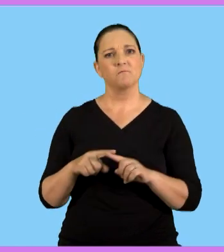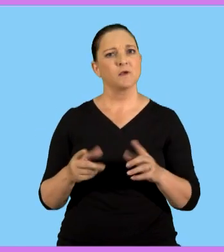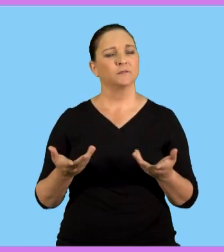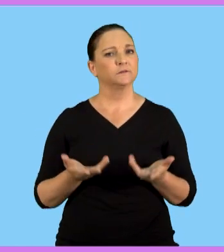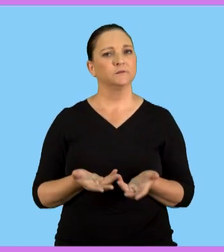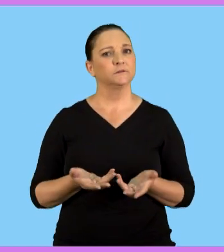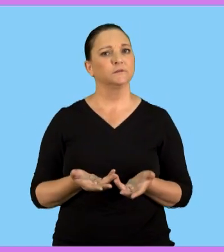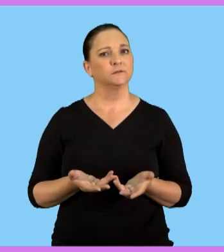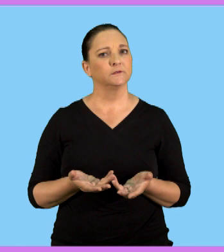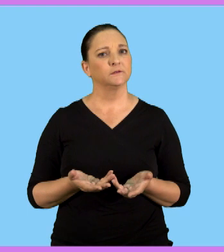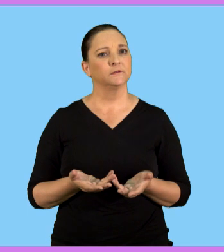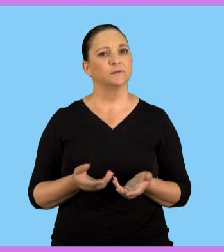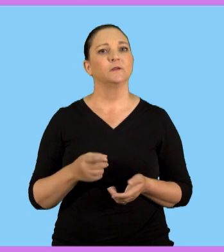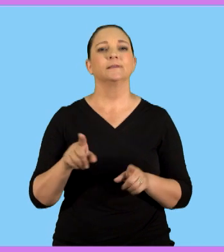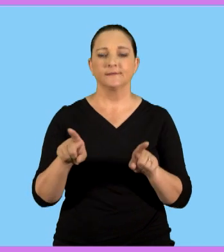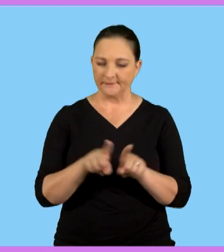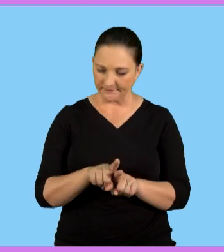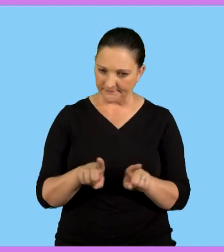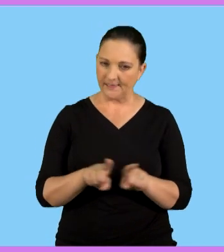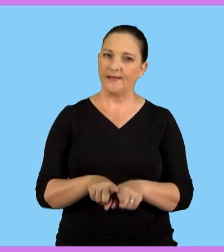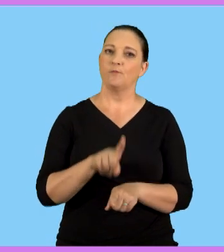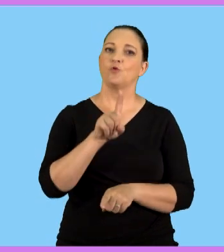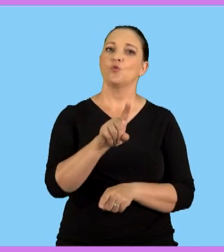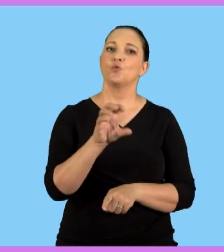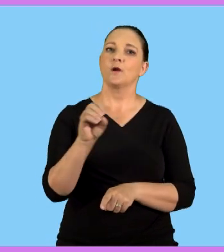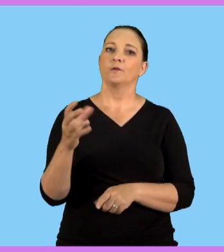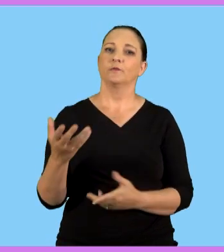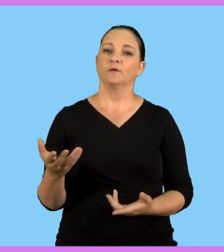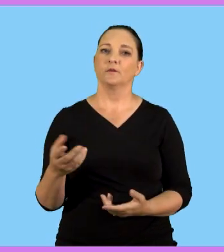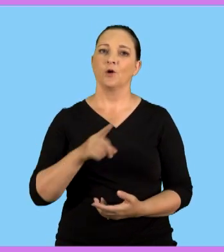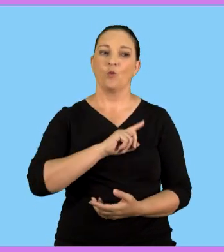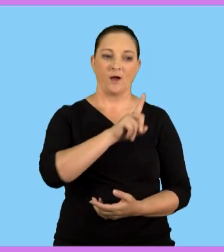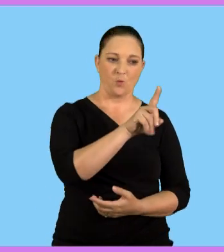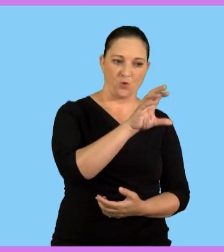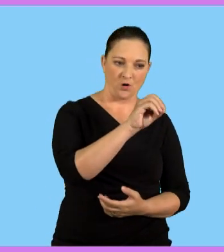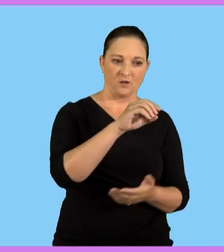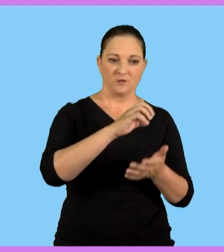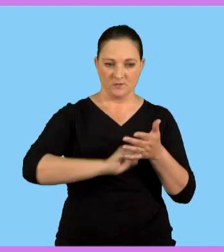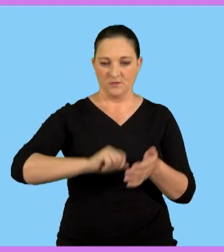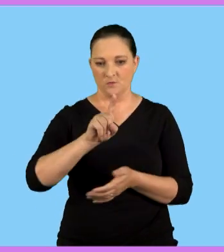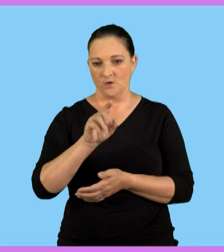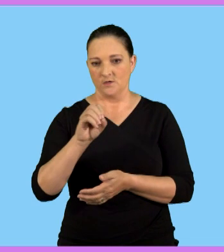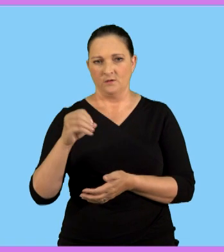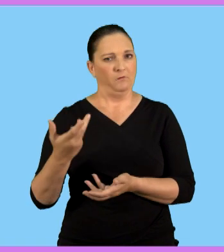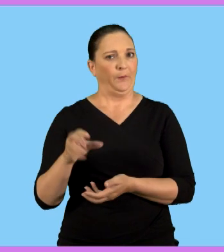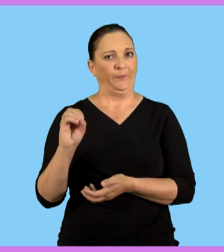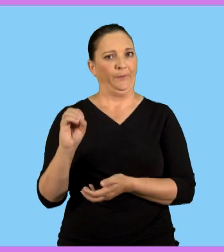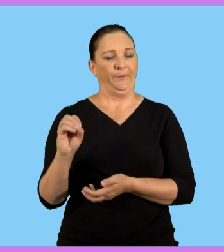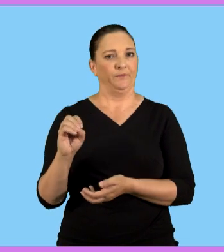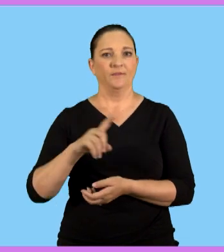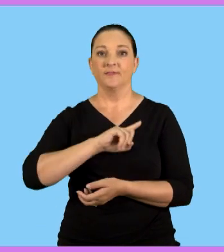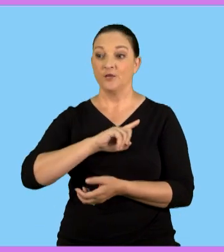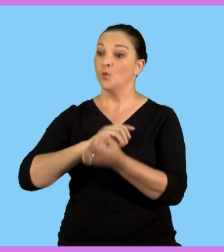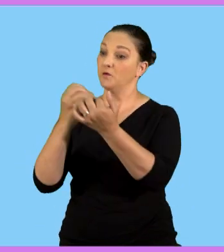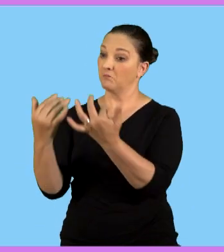actual amount, also 100 Rand. And if we subtract those, we get 0, which means we